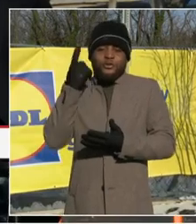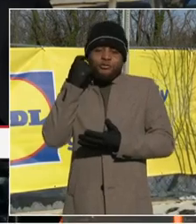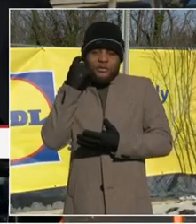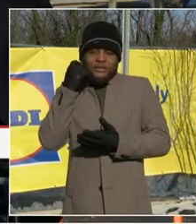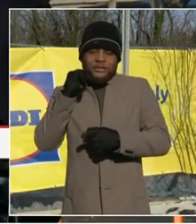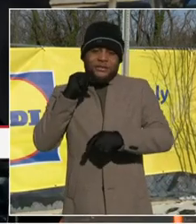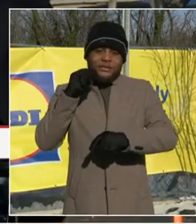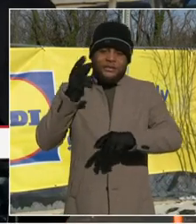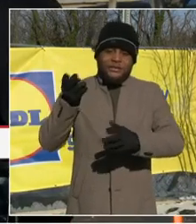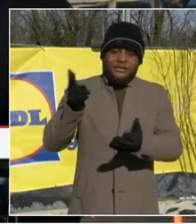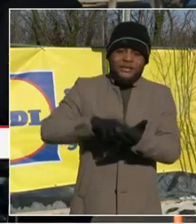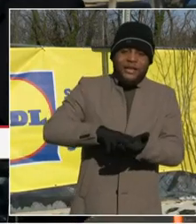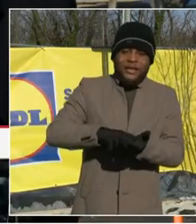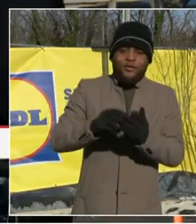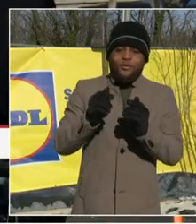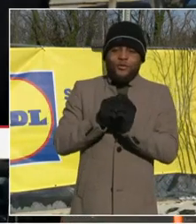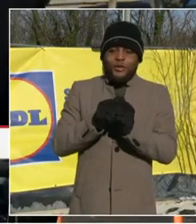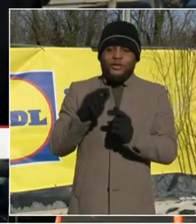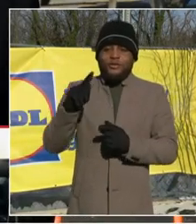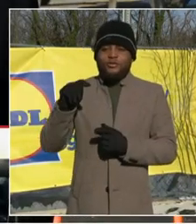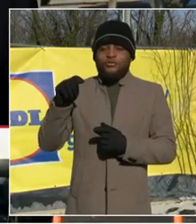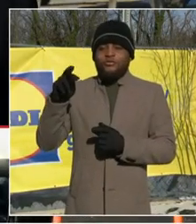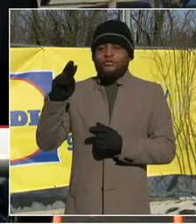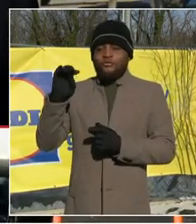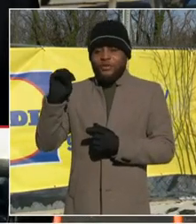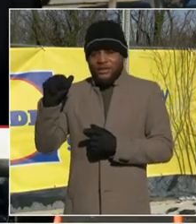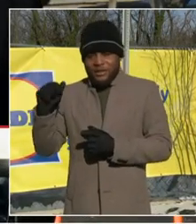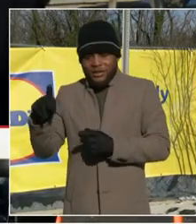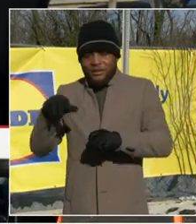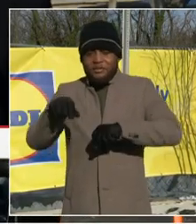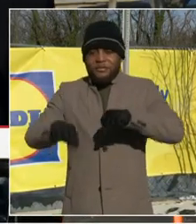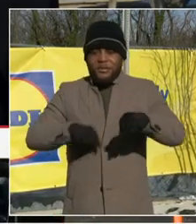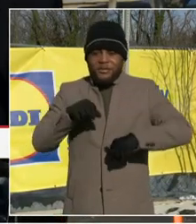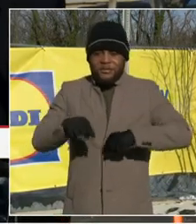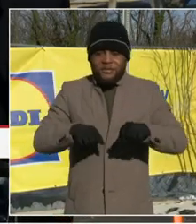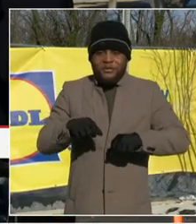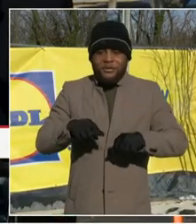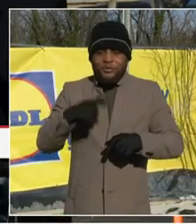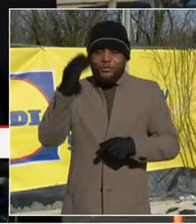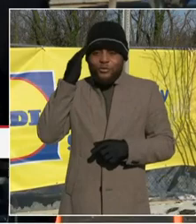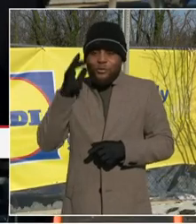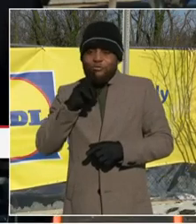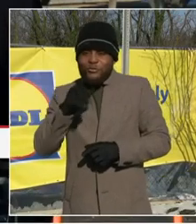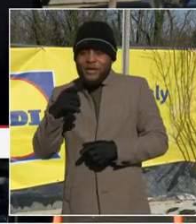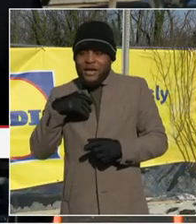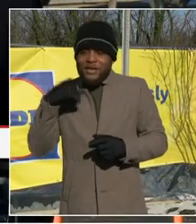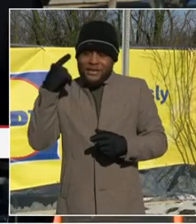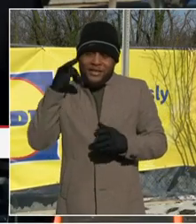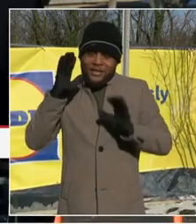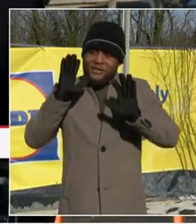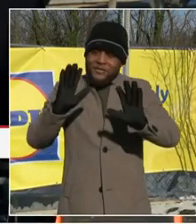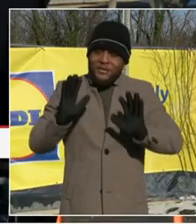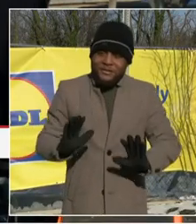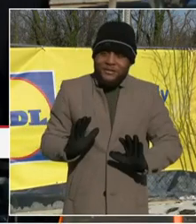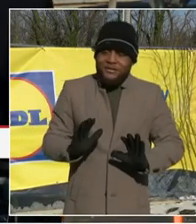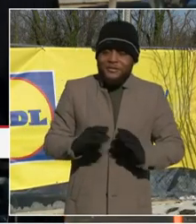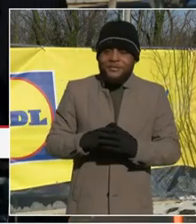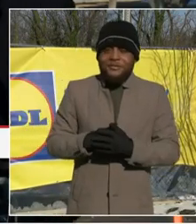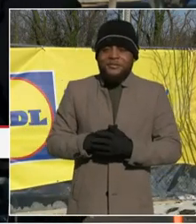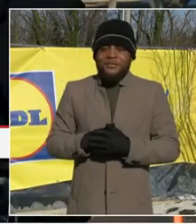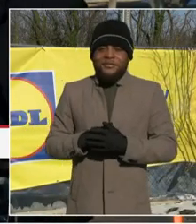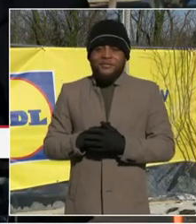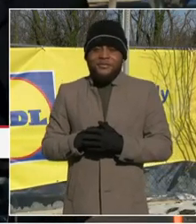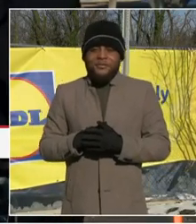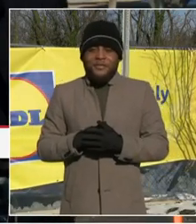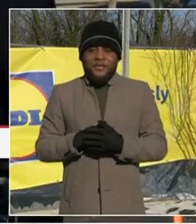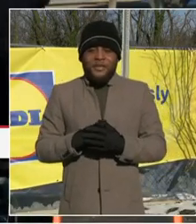with Trek Bicycles, which I think is fantastic. Trek Bicycles, a corporate store. So incredible. We